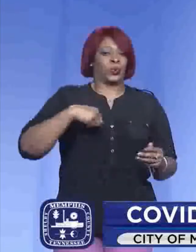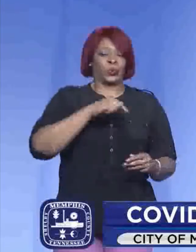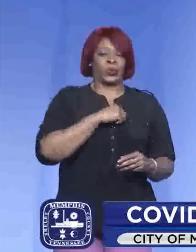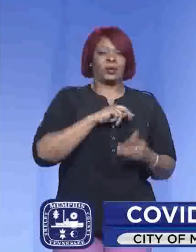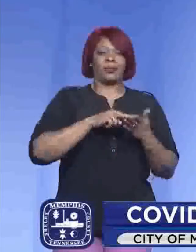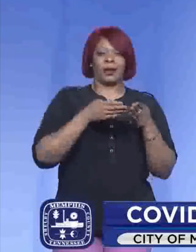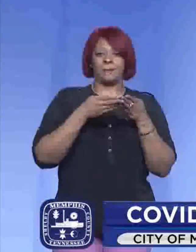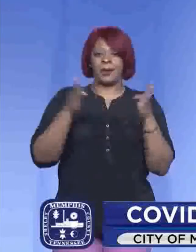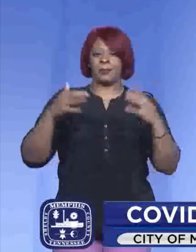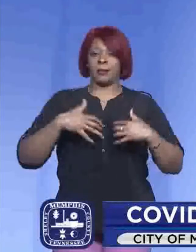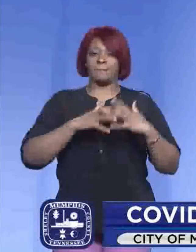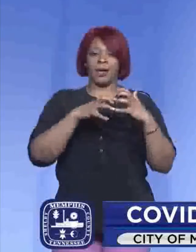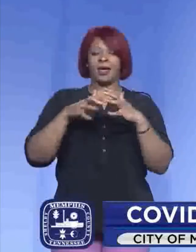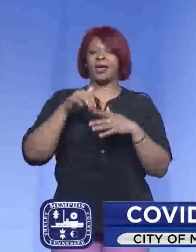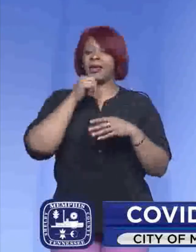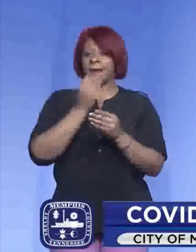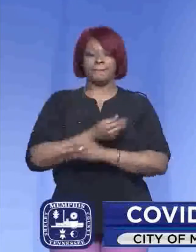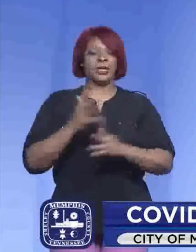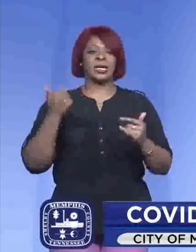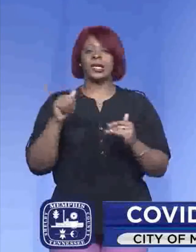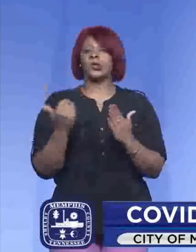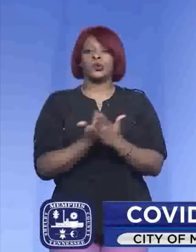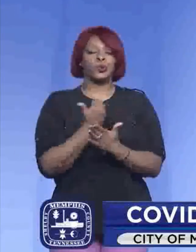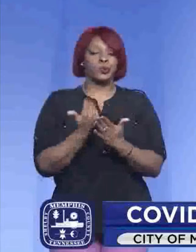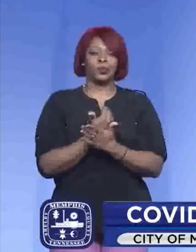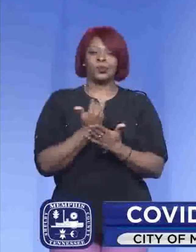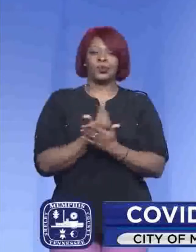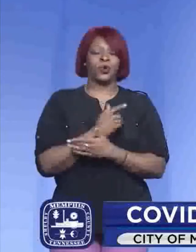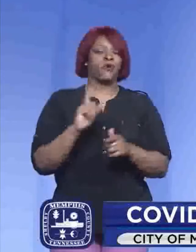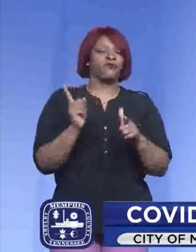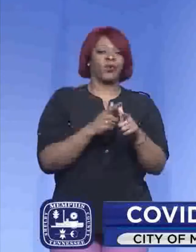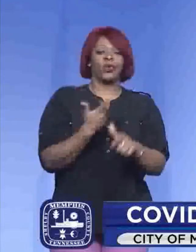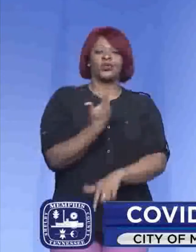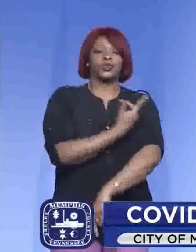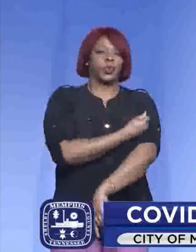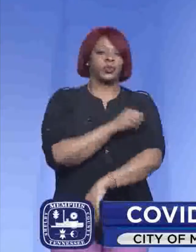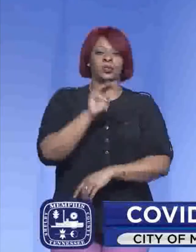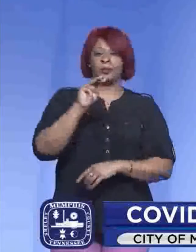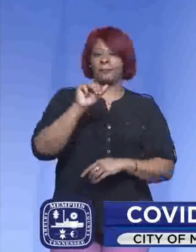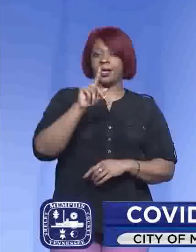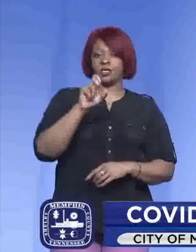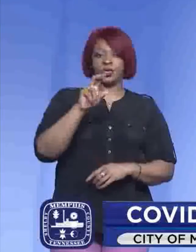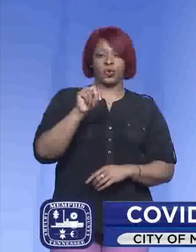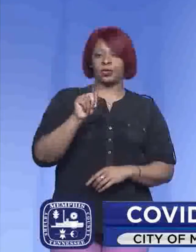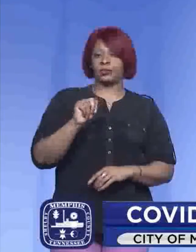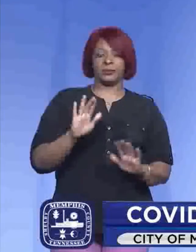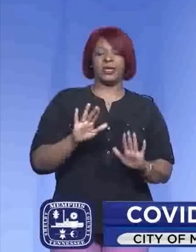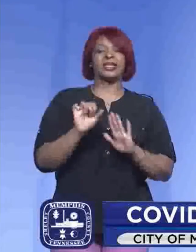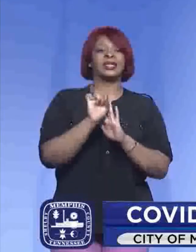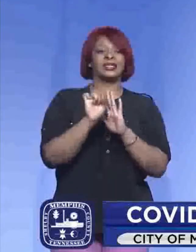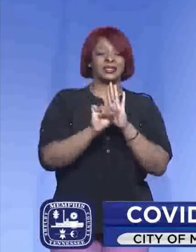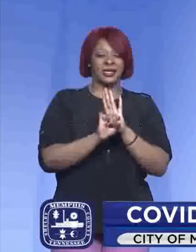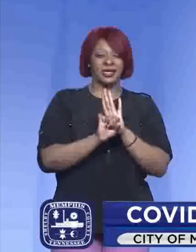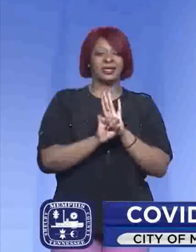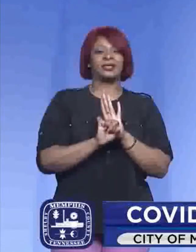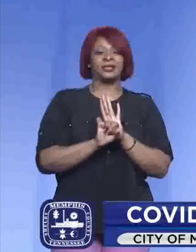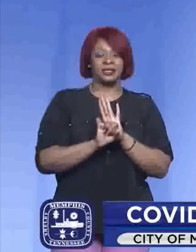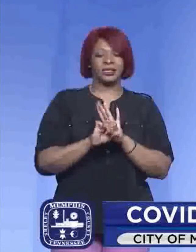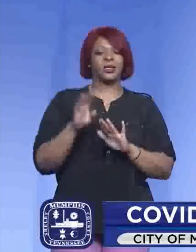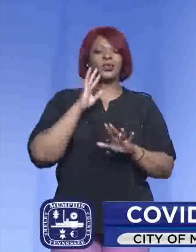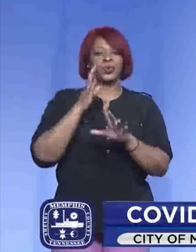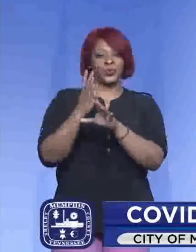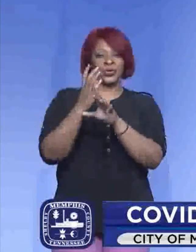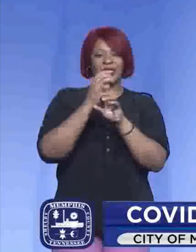our public pods are not administering any new first dose Moderna. The state has decided that we will be